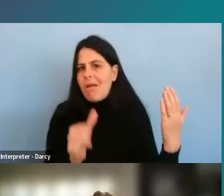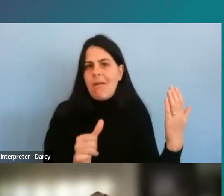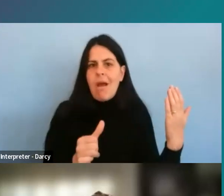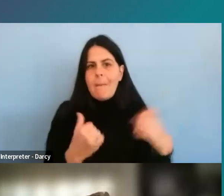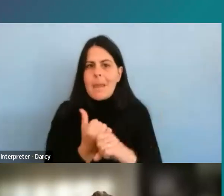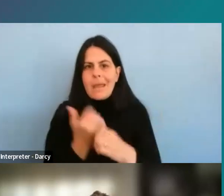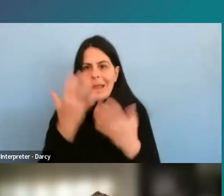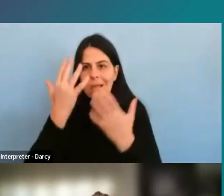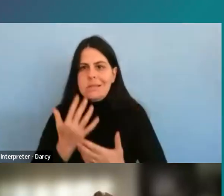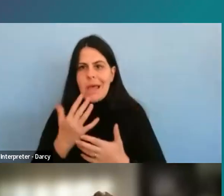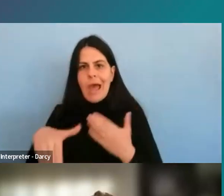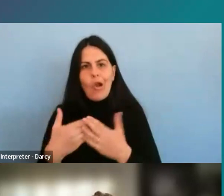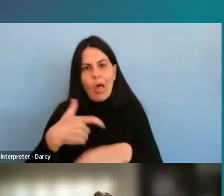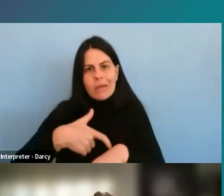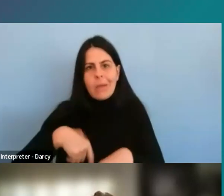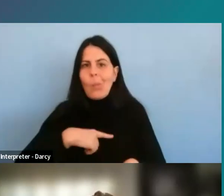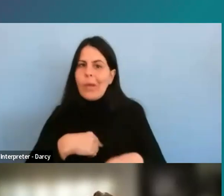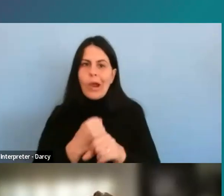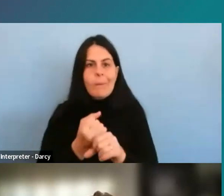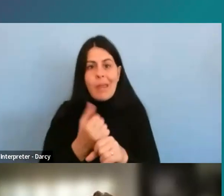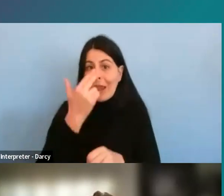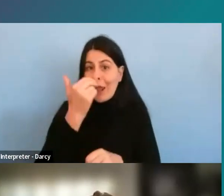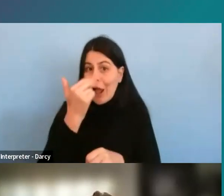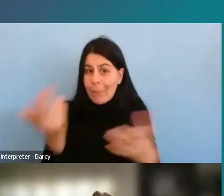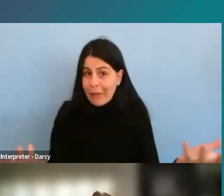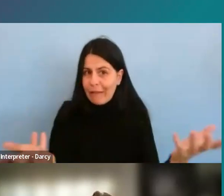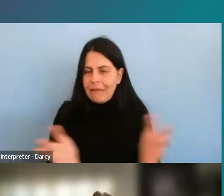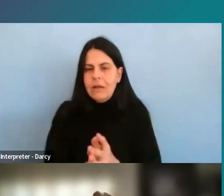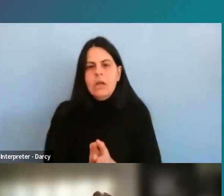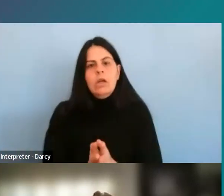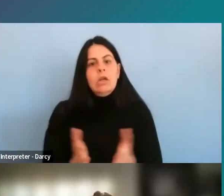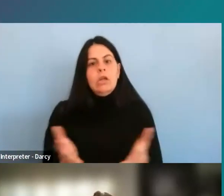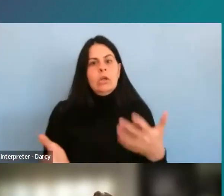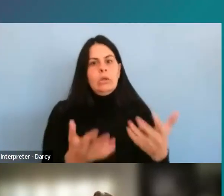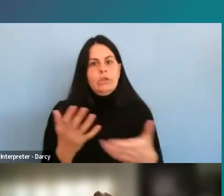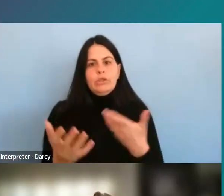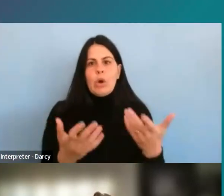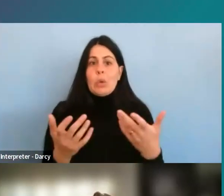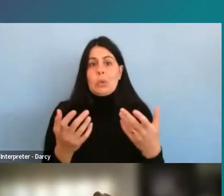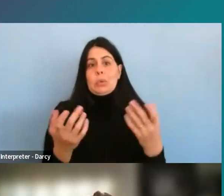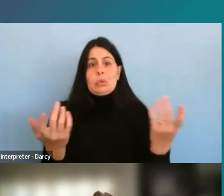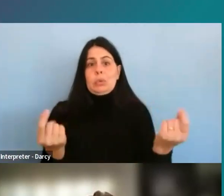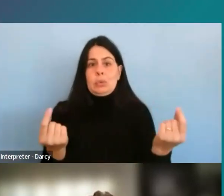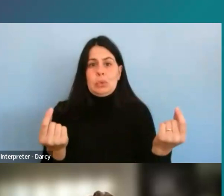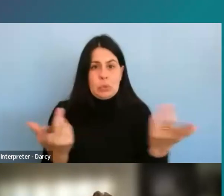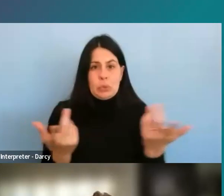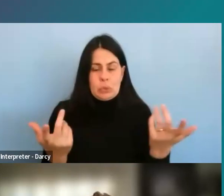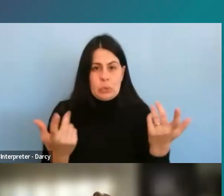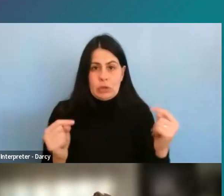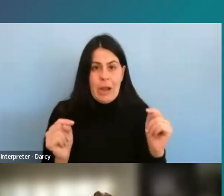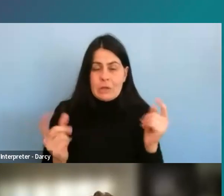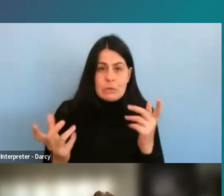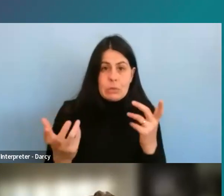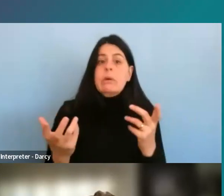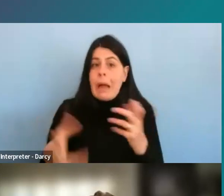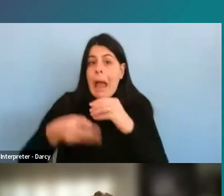the time. Like, we're making a comedy. So the trick is to do the emotional things about